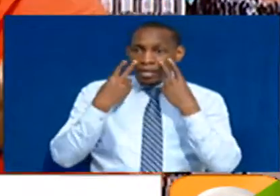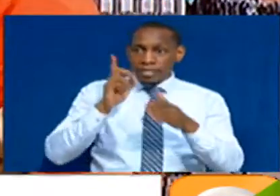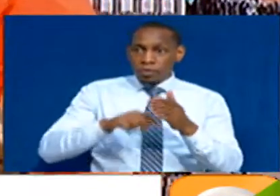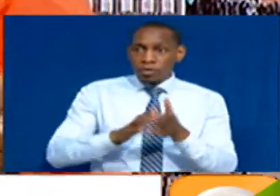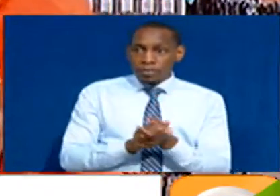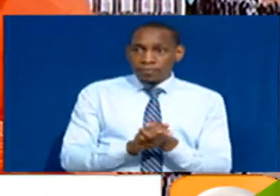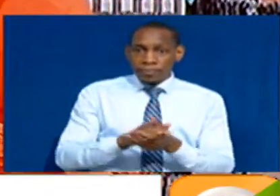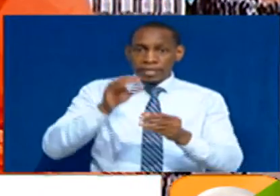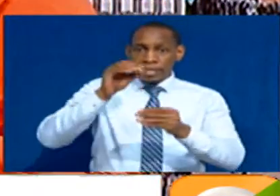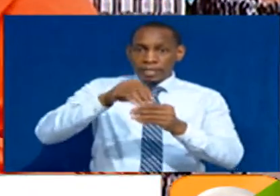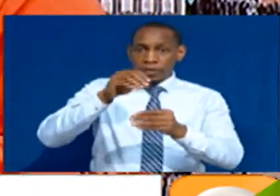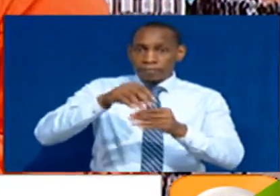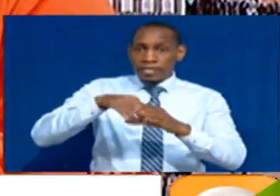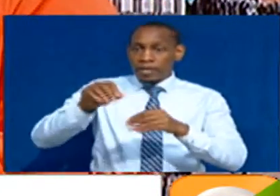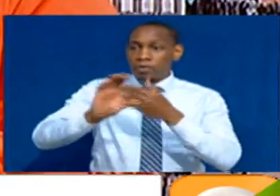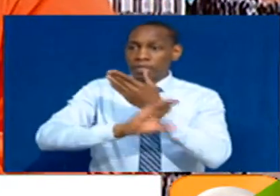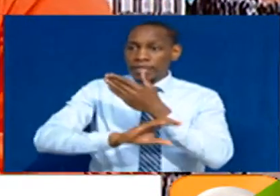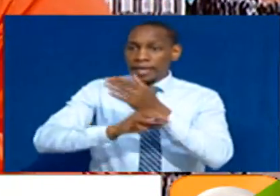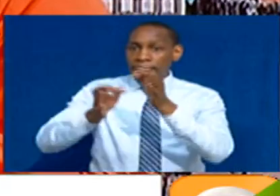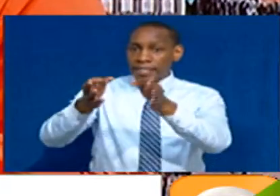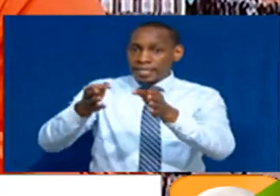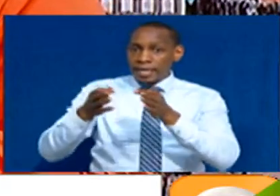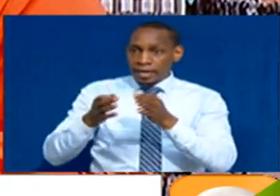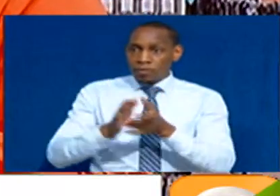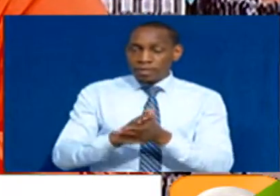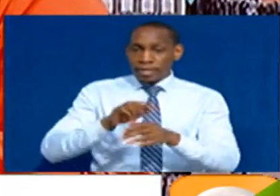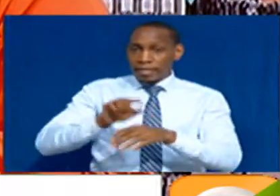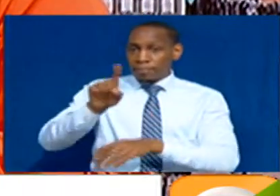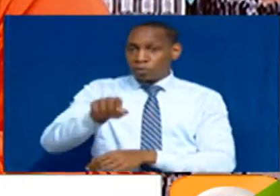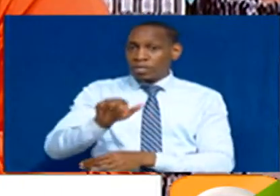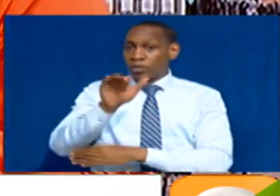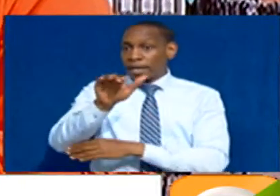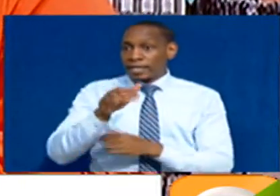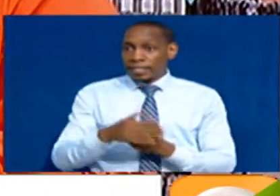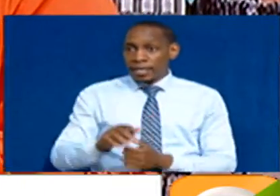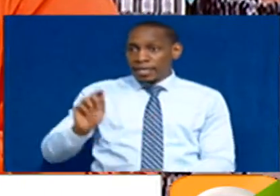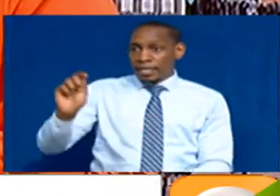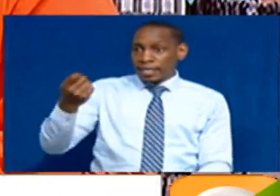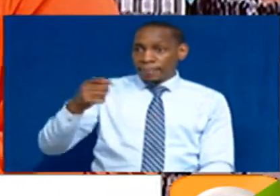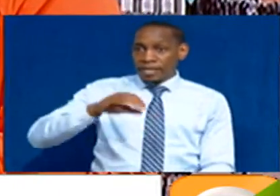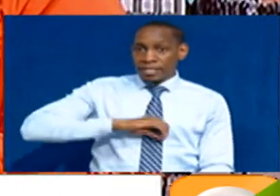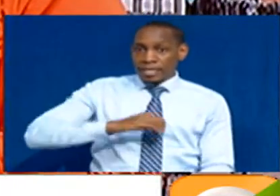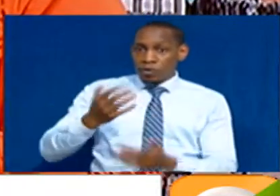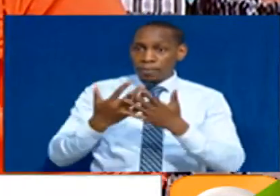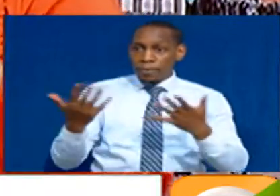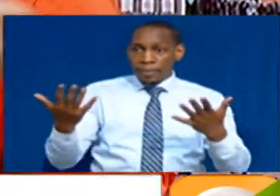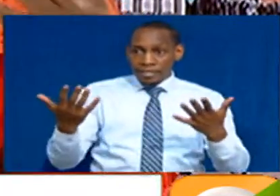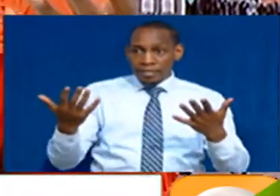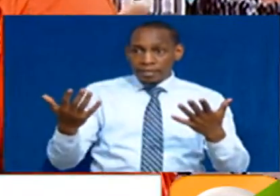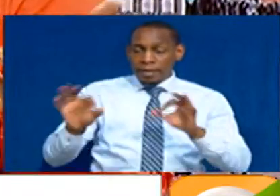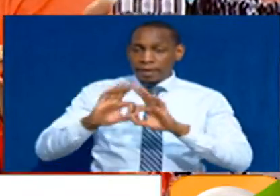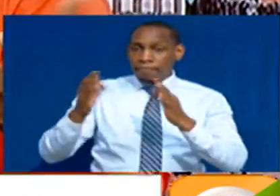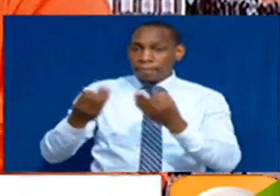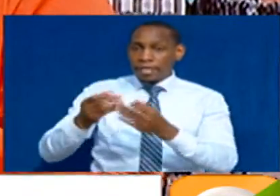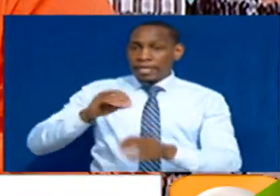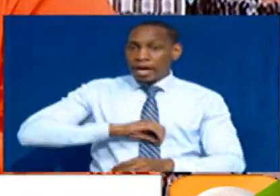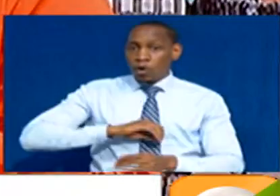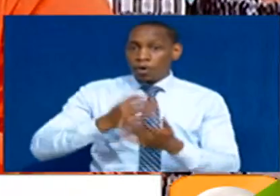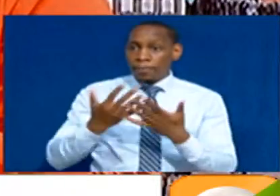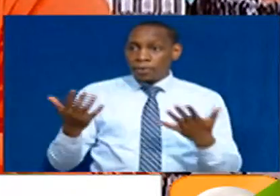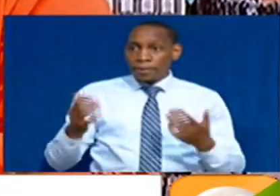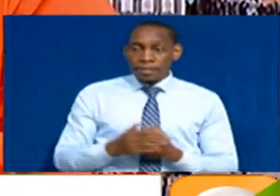that is invested offshore. In fact, when you raise the question of the president owning properties or the family owning